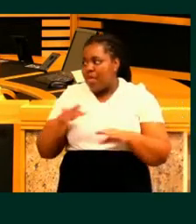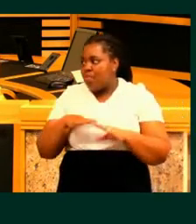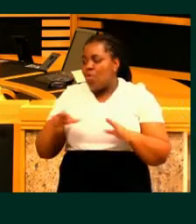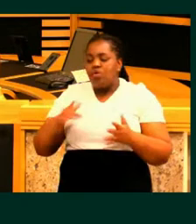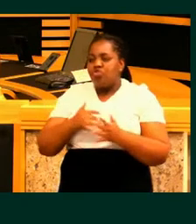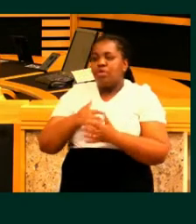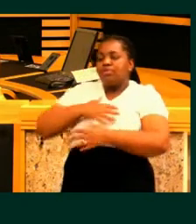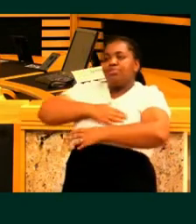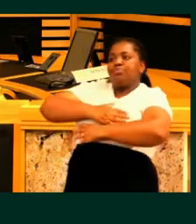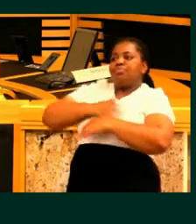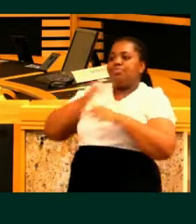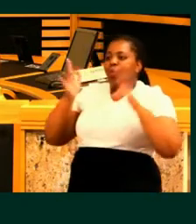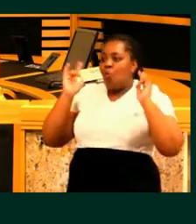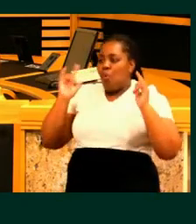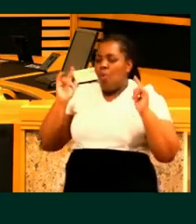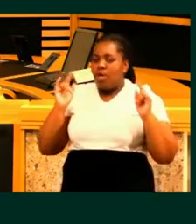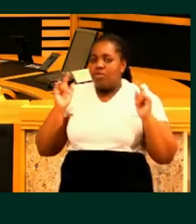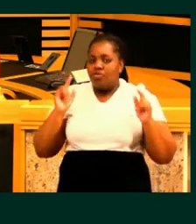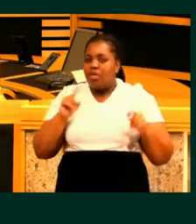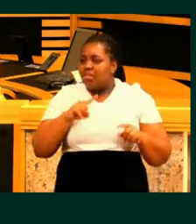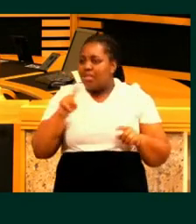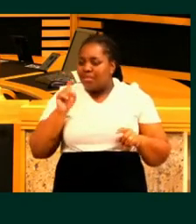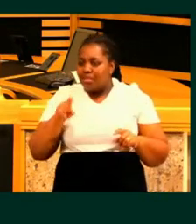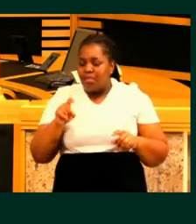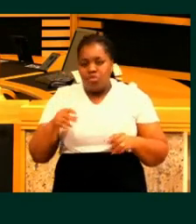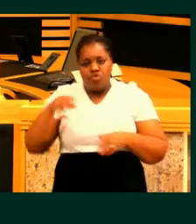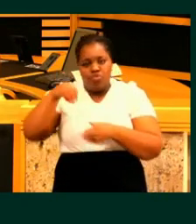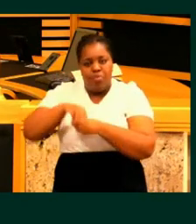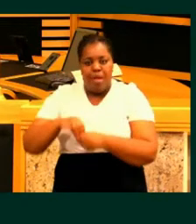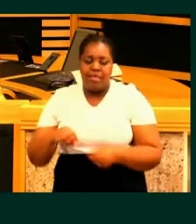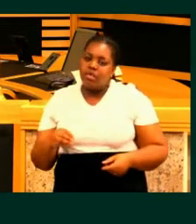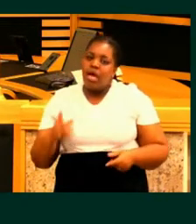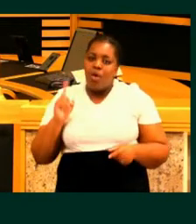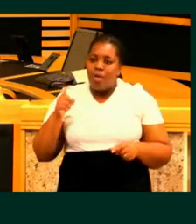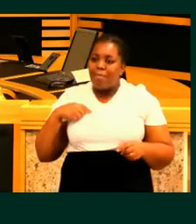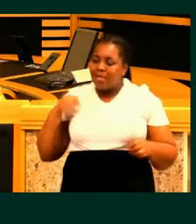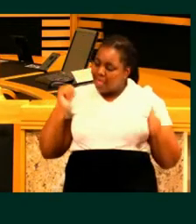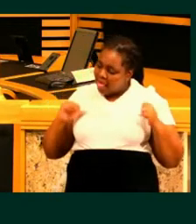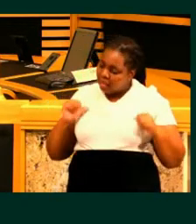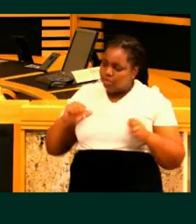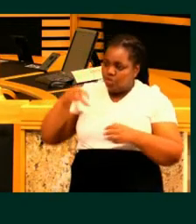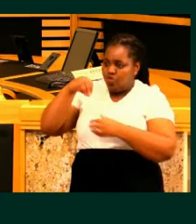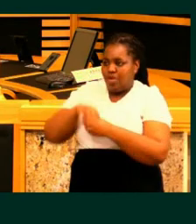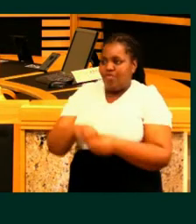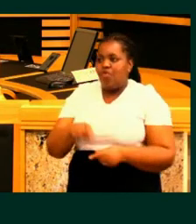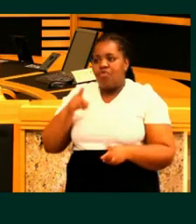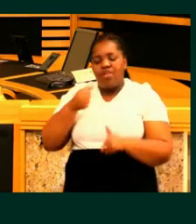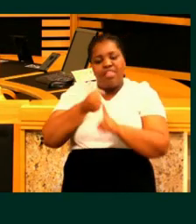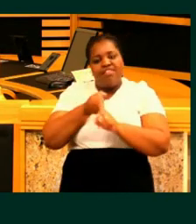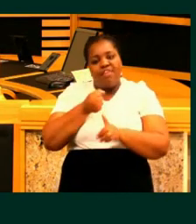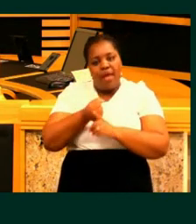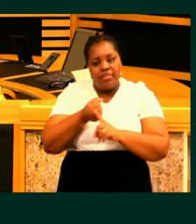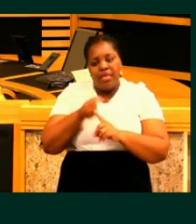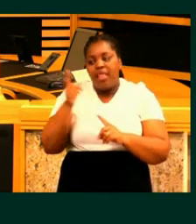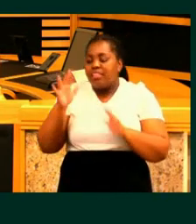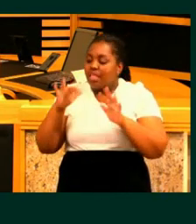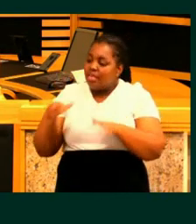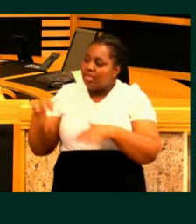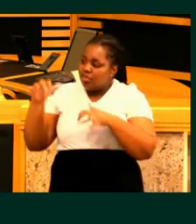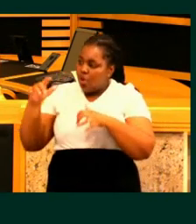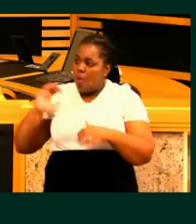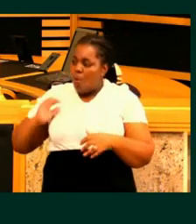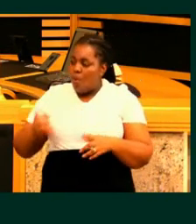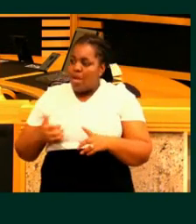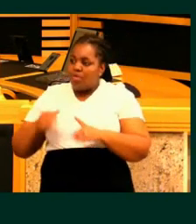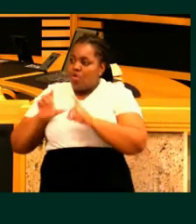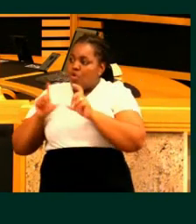arms and watch A Match it is supposed to play we need to be actively involved in the fight the legislature's women CA standing